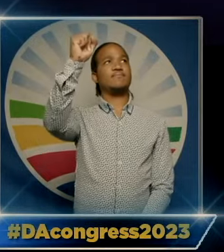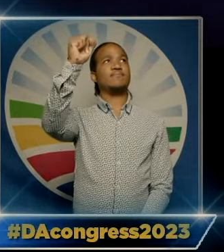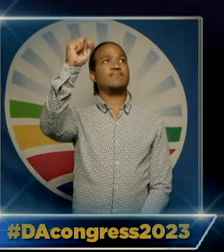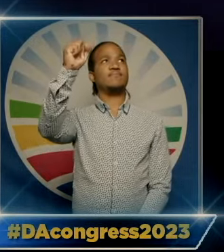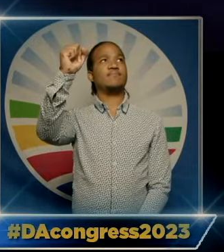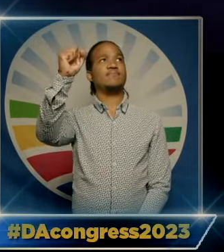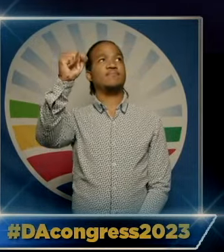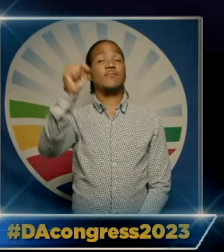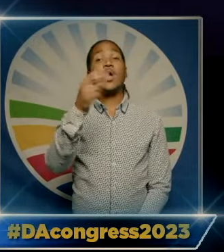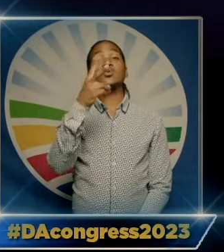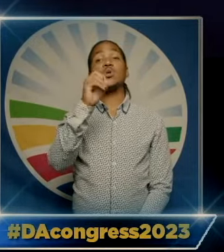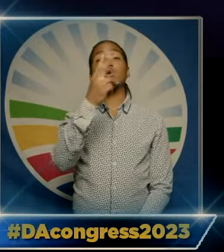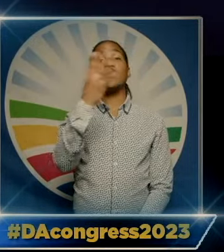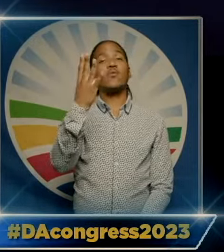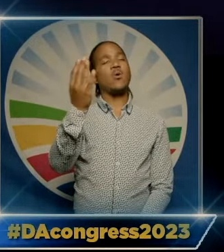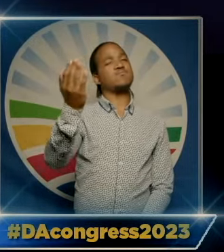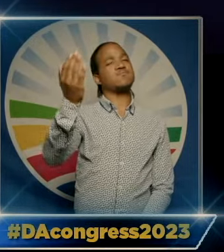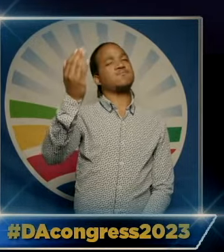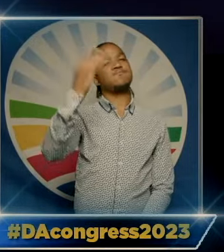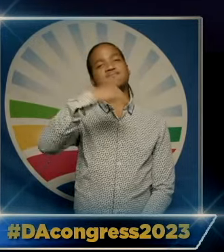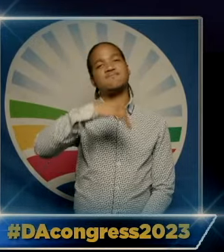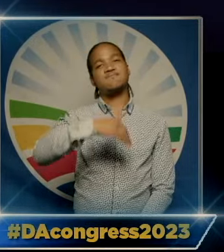Woza 2024, woza.